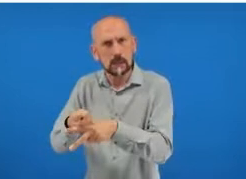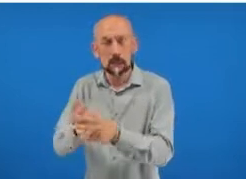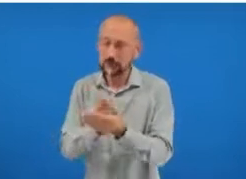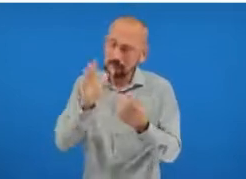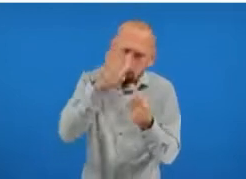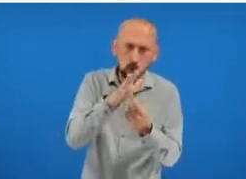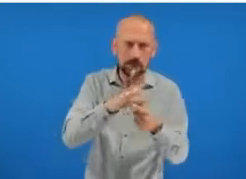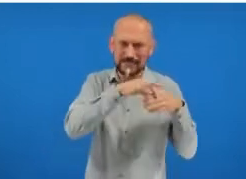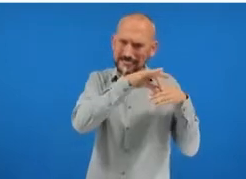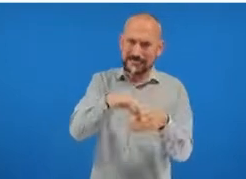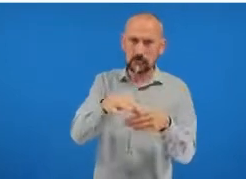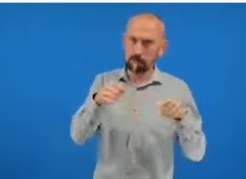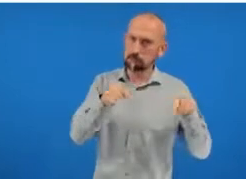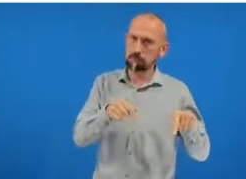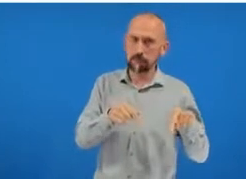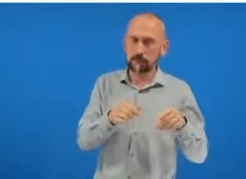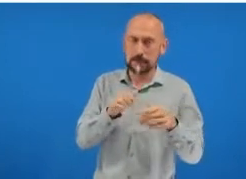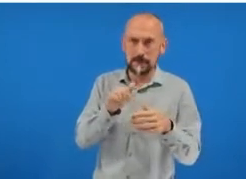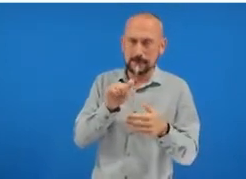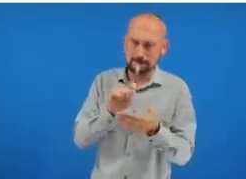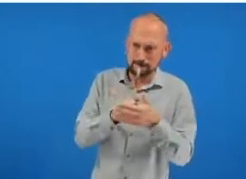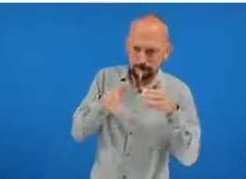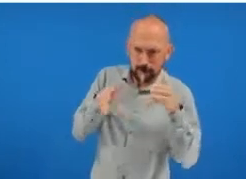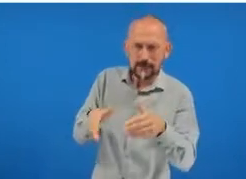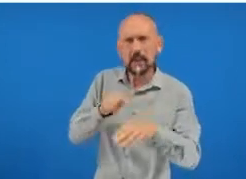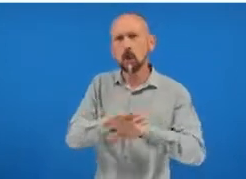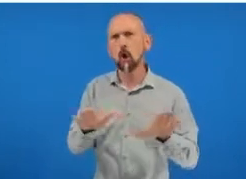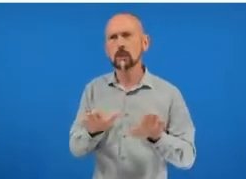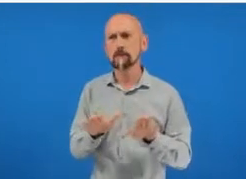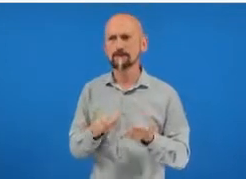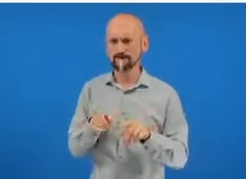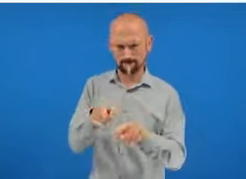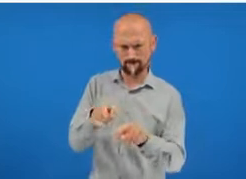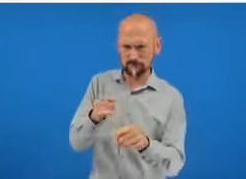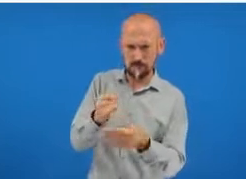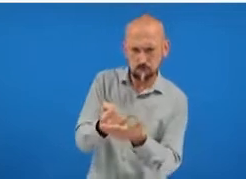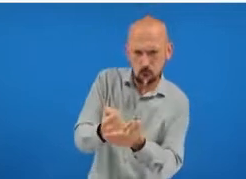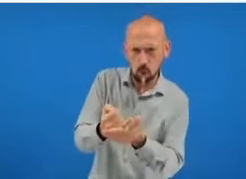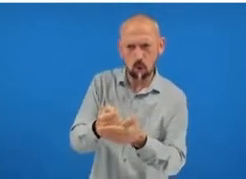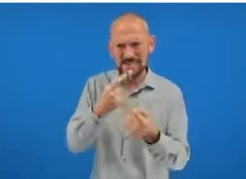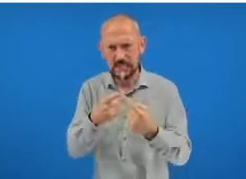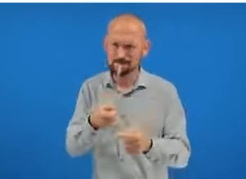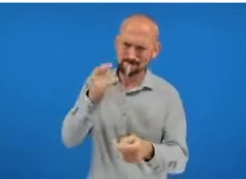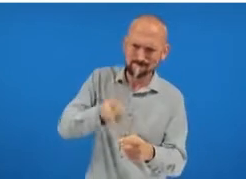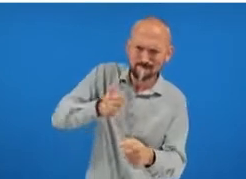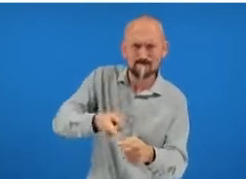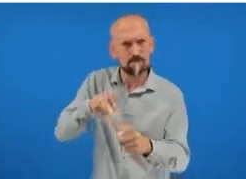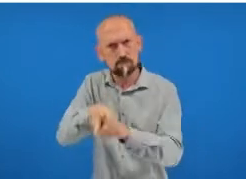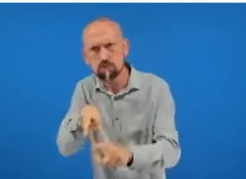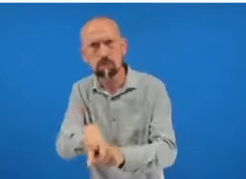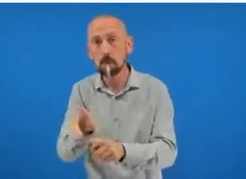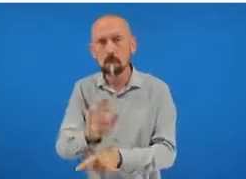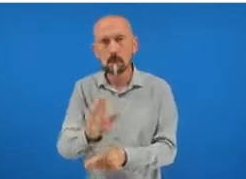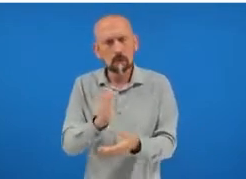clinical leader who is not looking at the data in a sort of punitive, very performance-focused way, but is looking at it in a